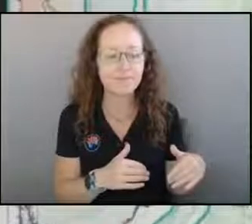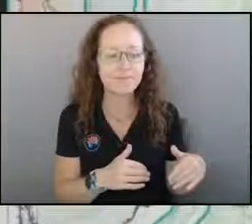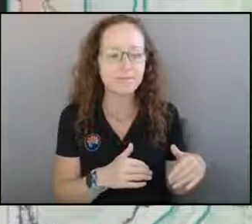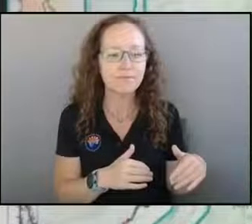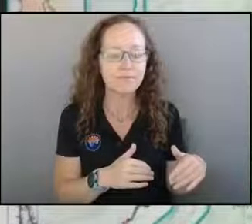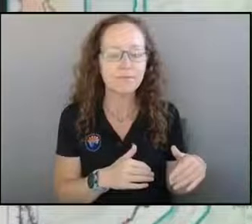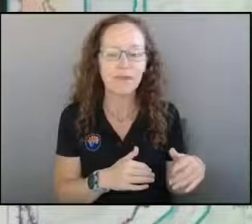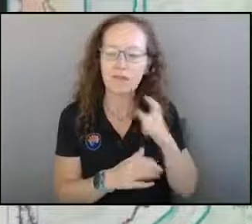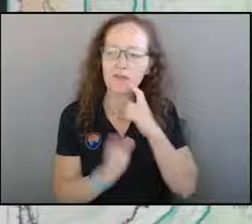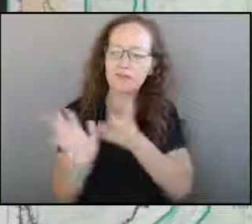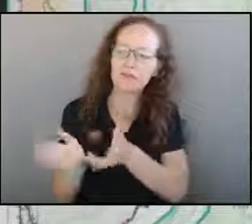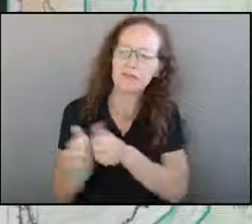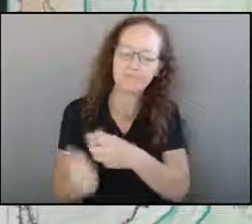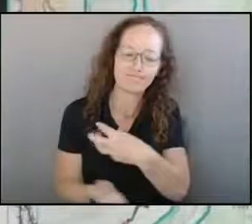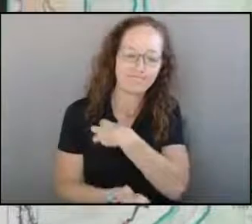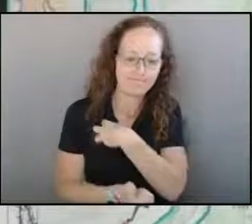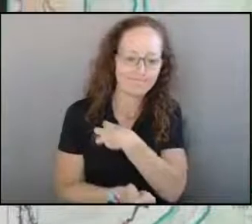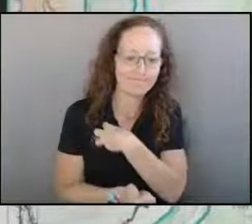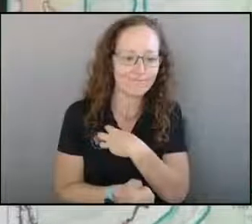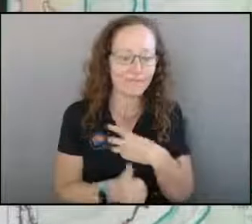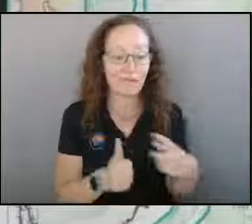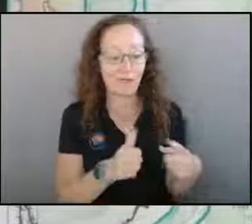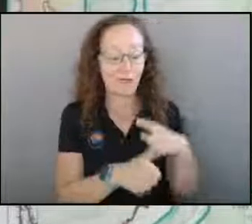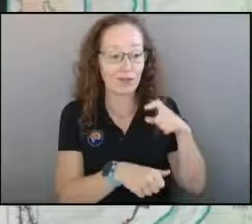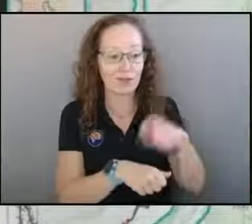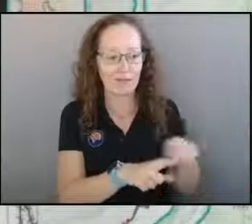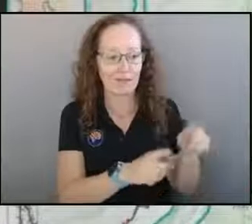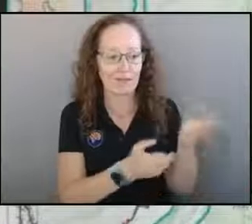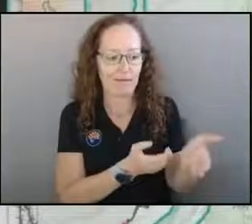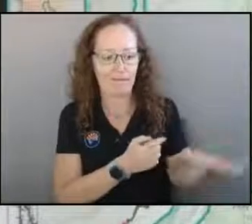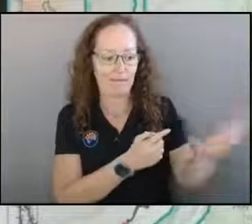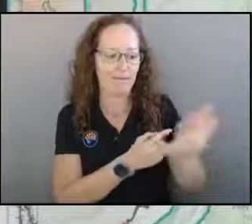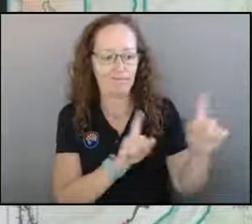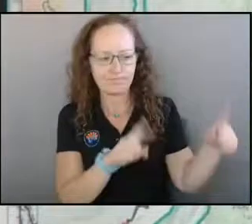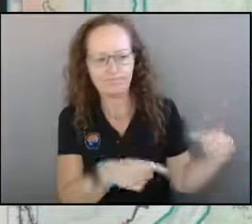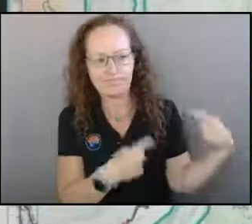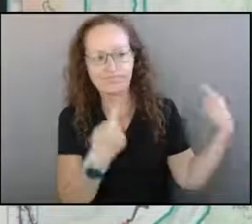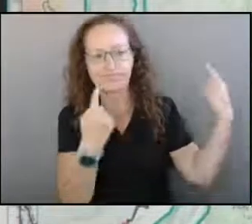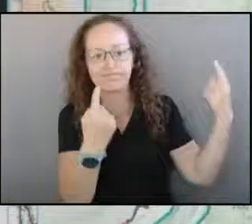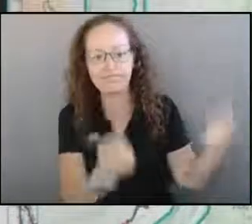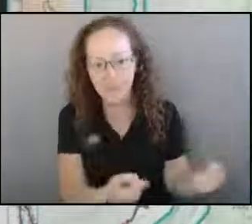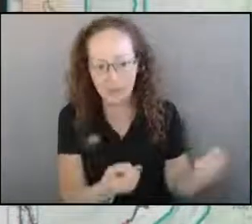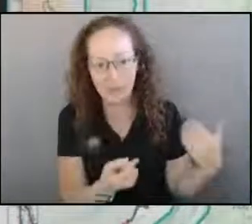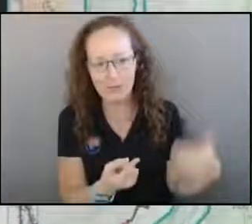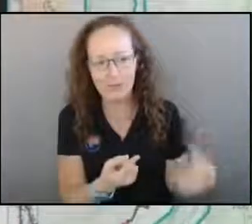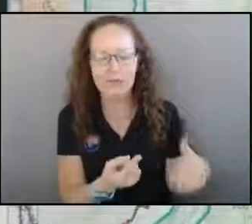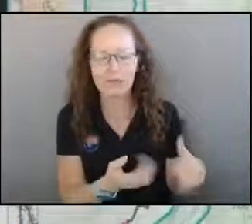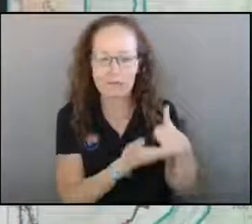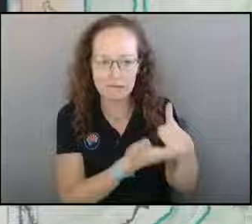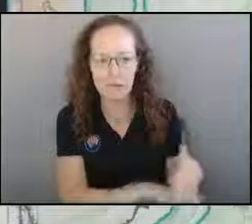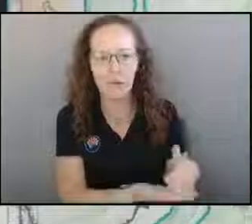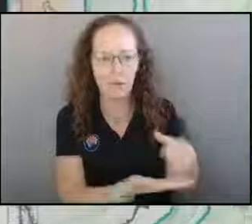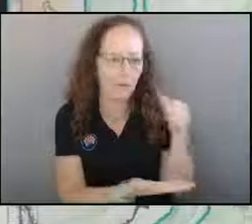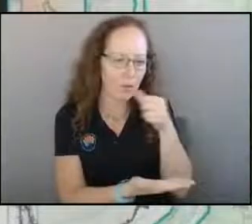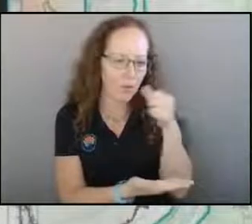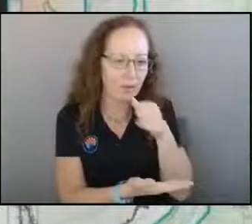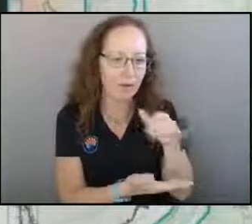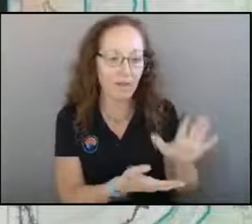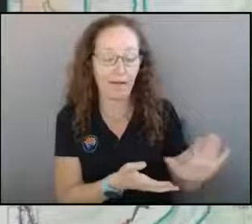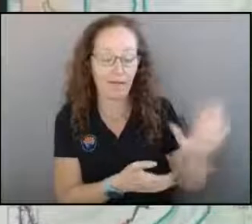the sheriff, and that's the first time this area has seen that in a long time, so very helpful. This area continues to look really